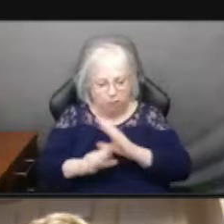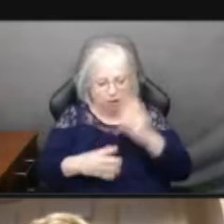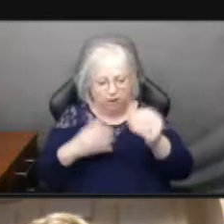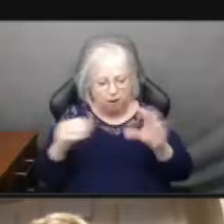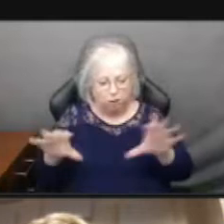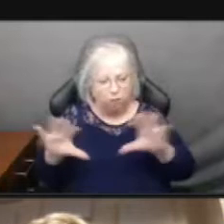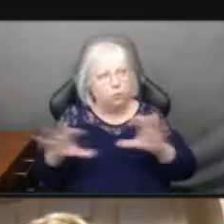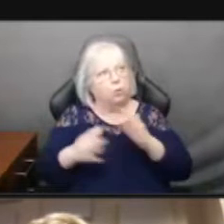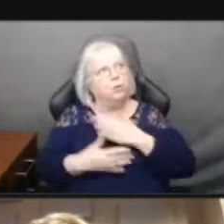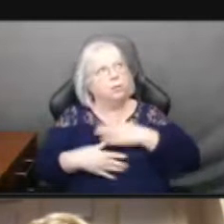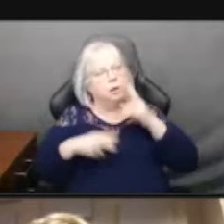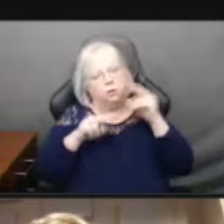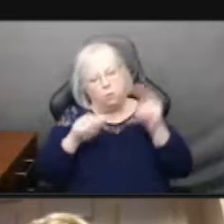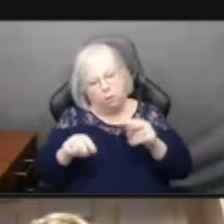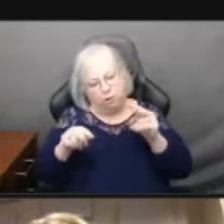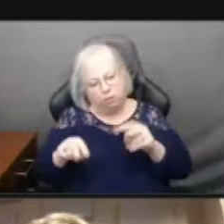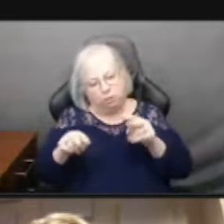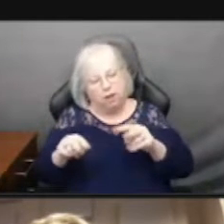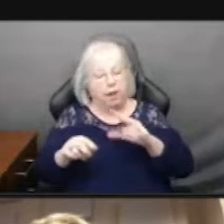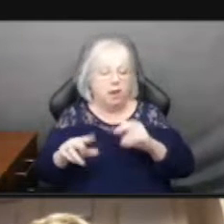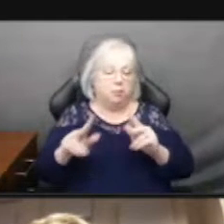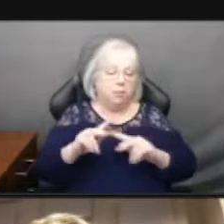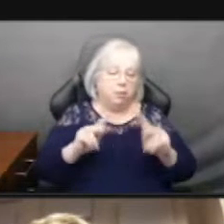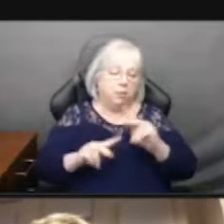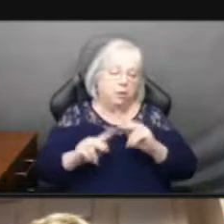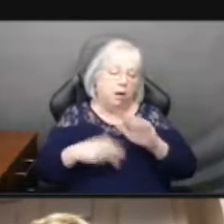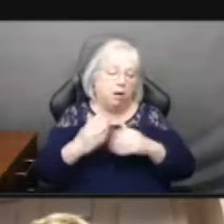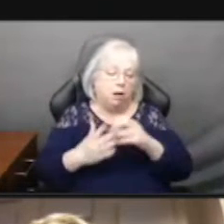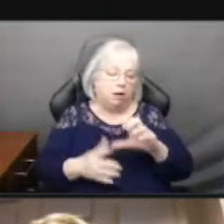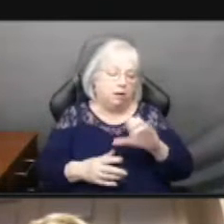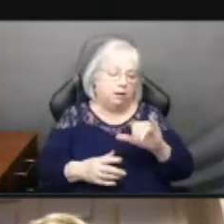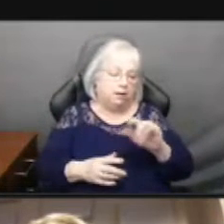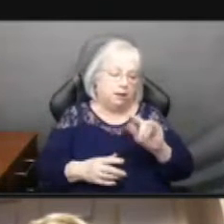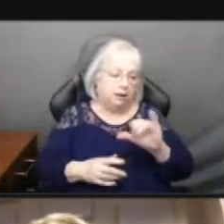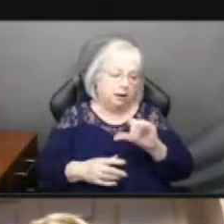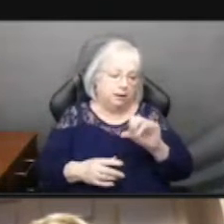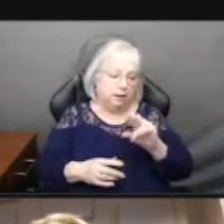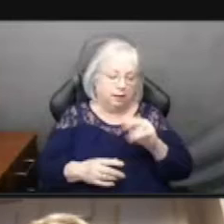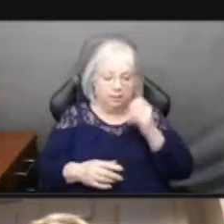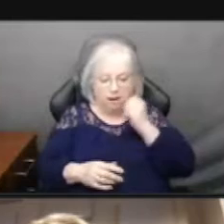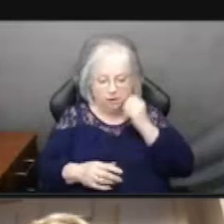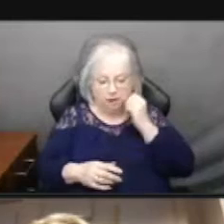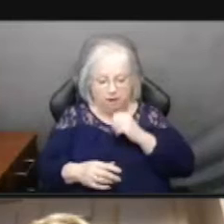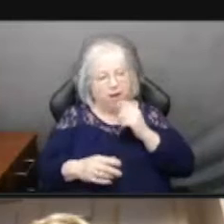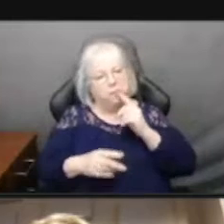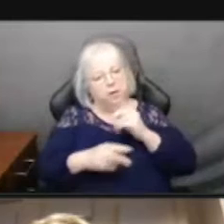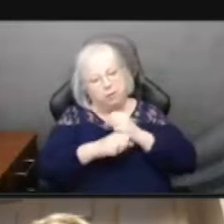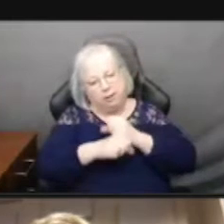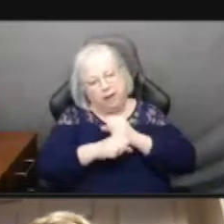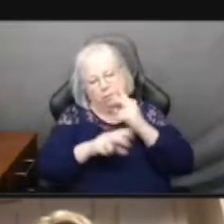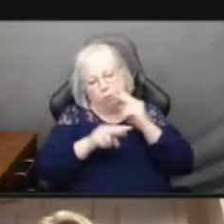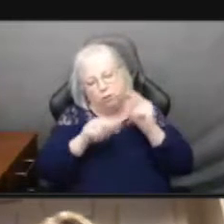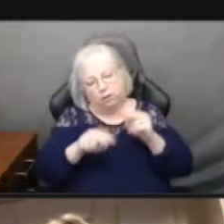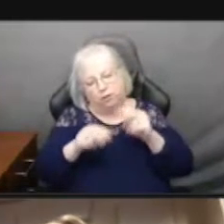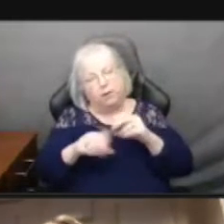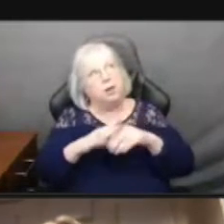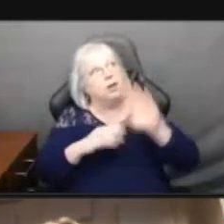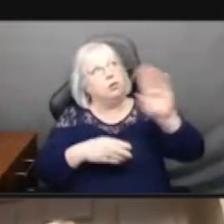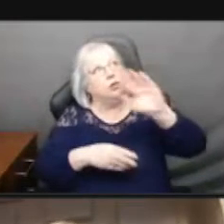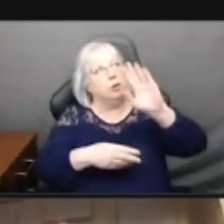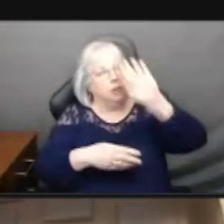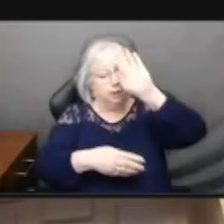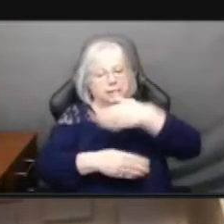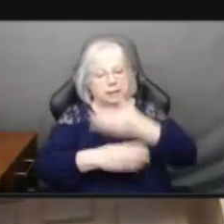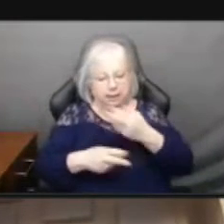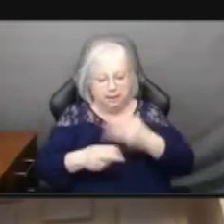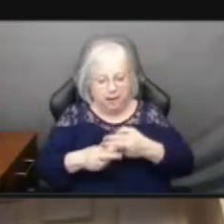work of our citizens every day. Please protect them and watch over them. In your son's name we pray. Amen. Amen. Amen. May we all